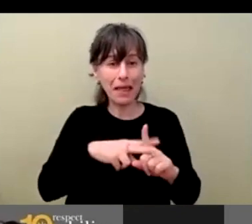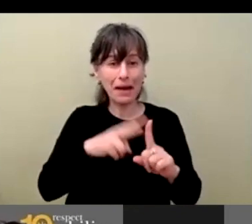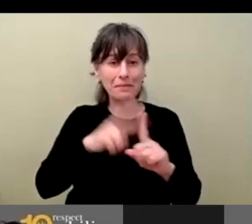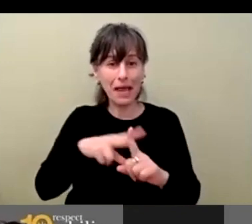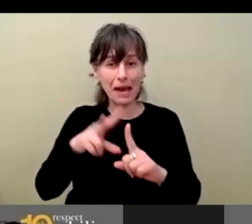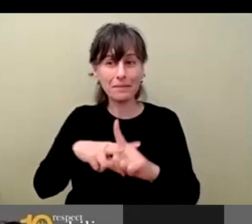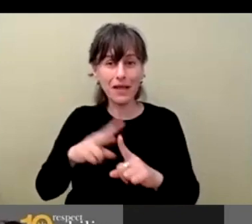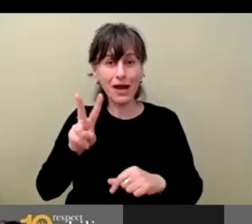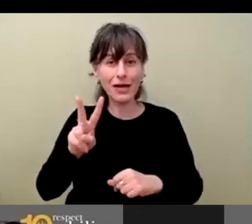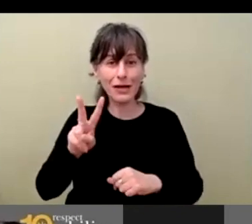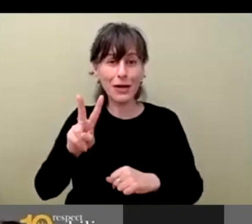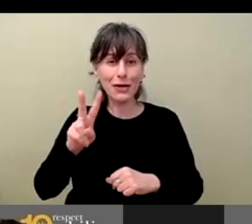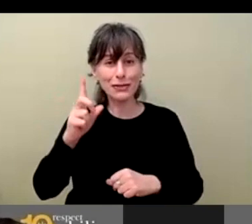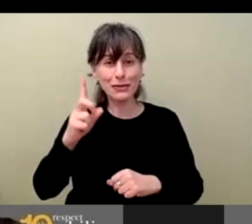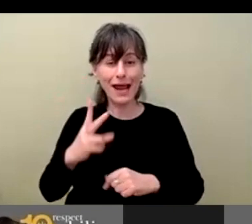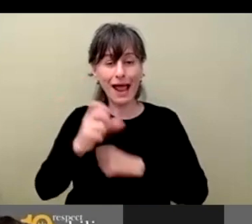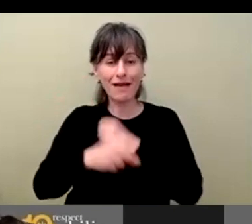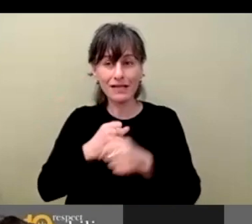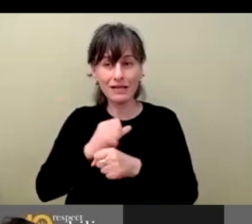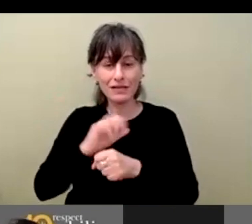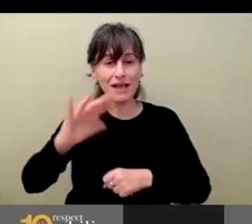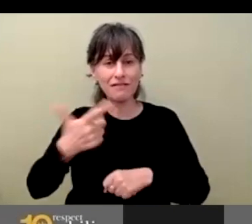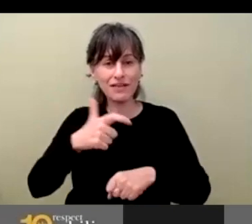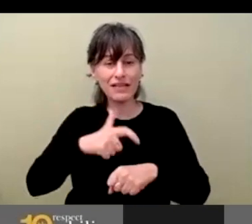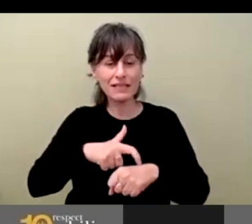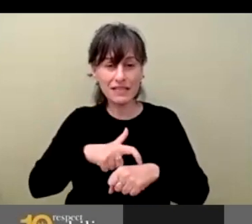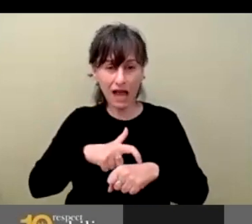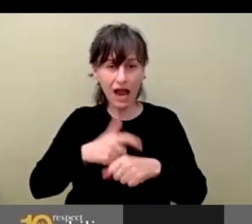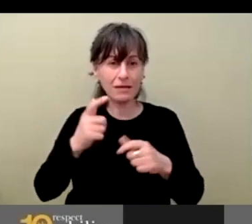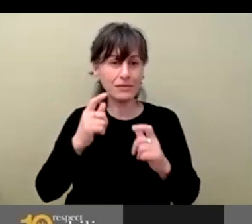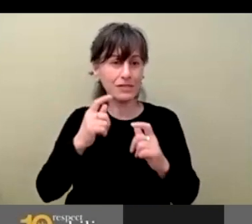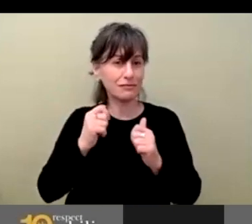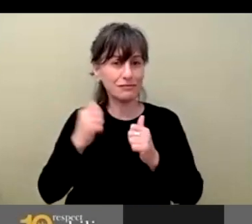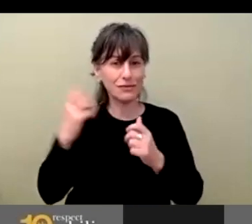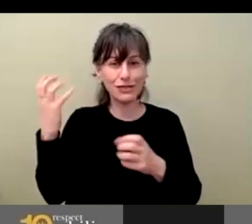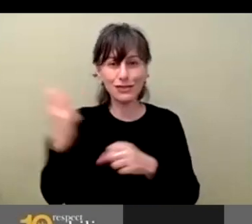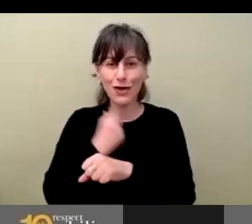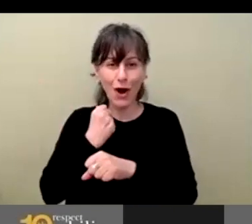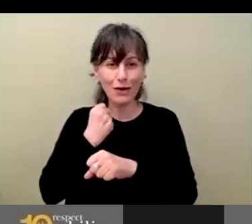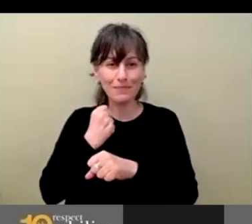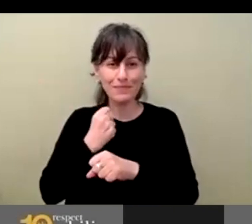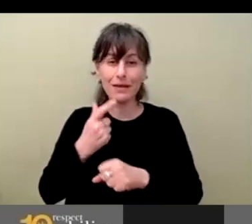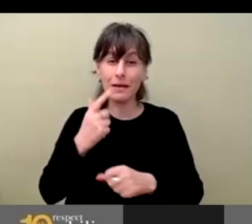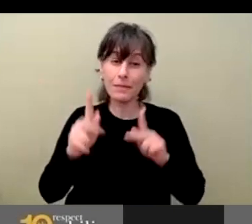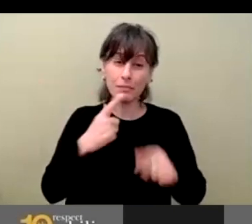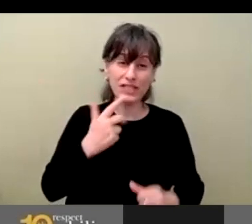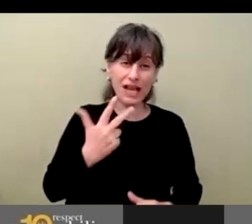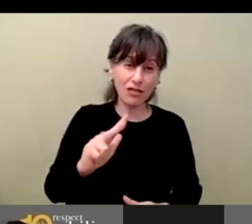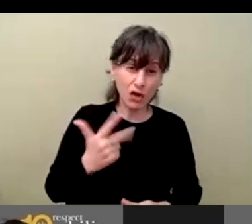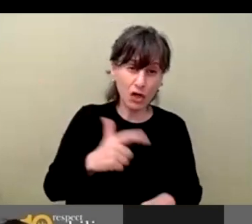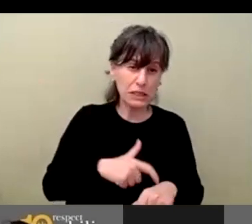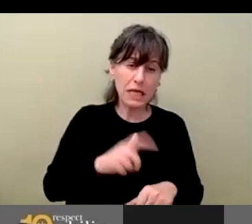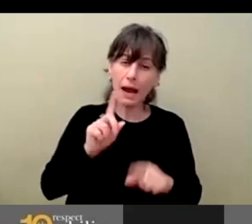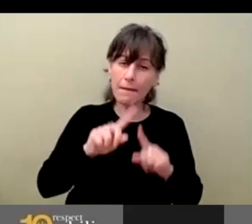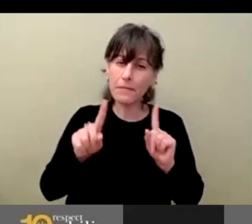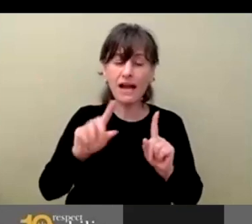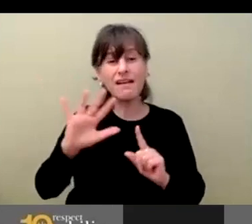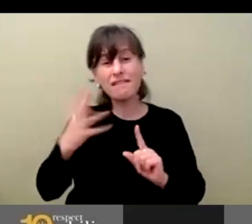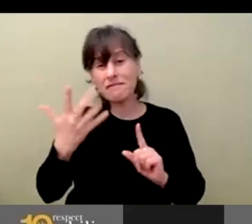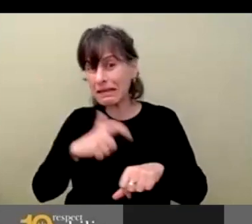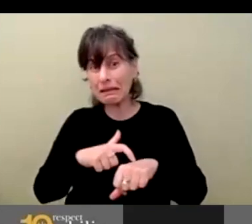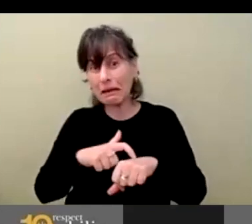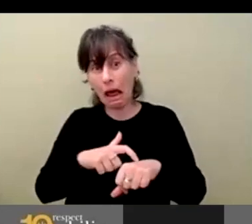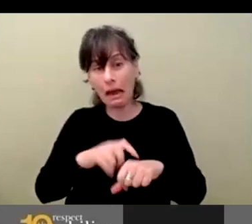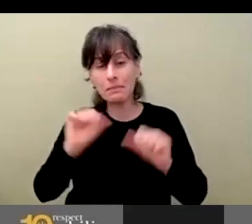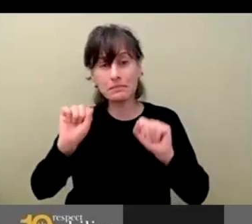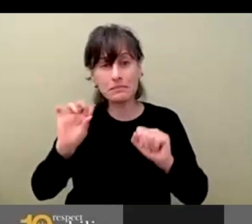for 2.5 years, and 5th time's the charm. Everybody says 3rd time's the charm, if that's the saying, but I'll tell you, it's 5th time or 7th time or